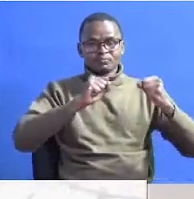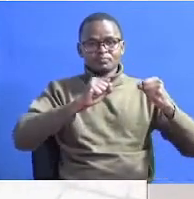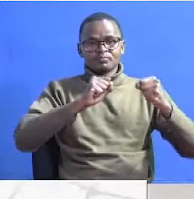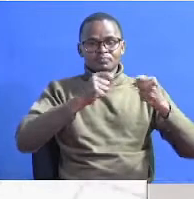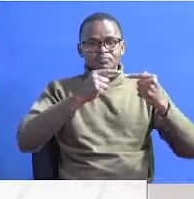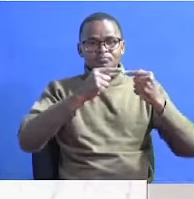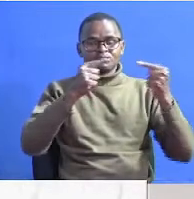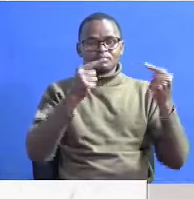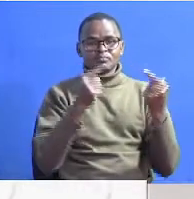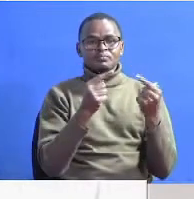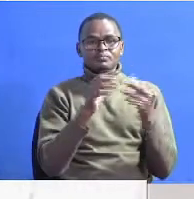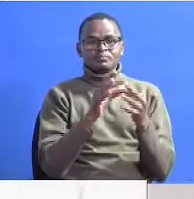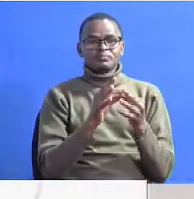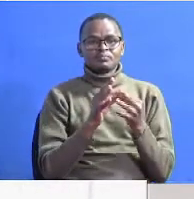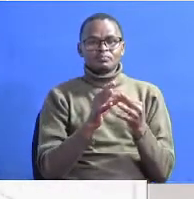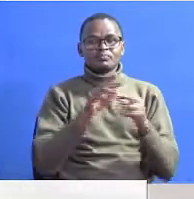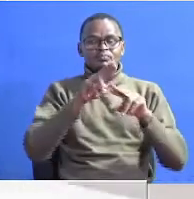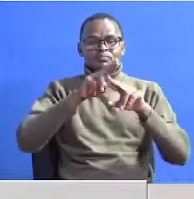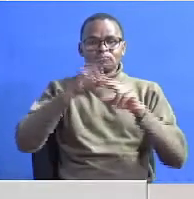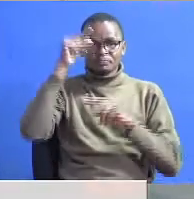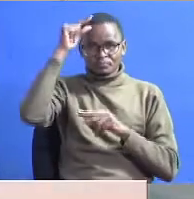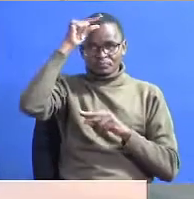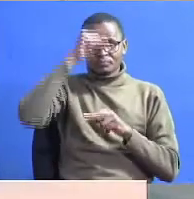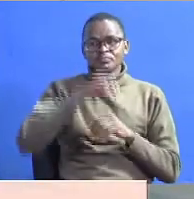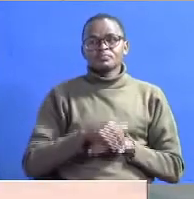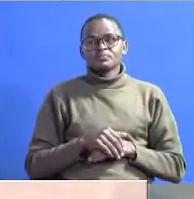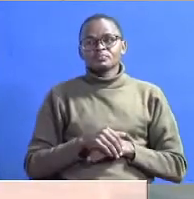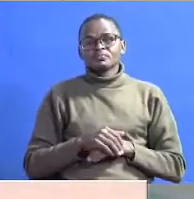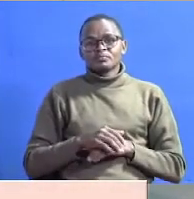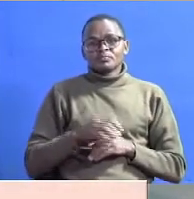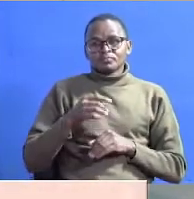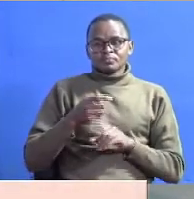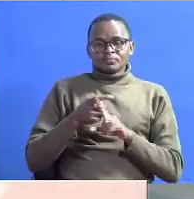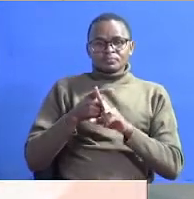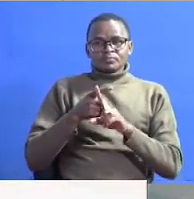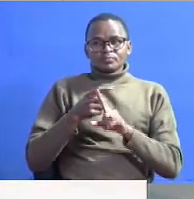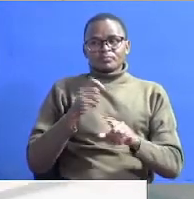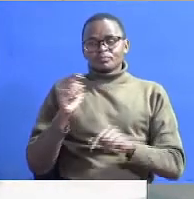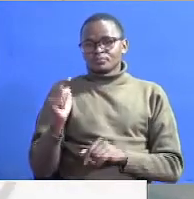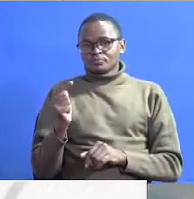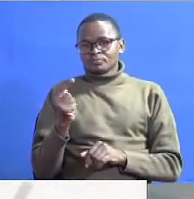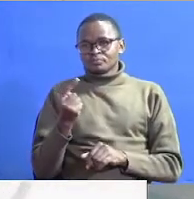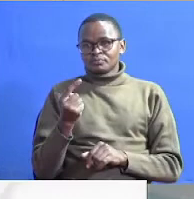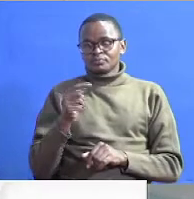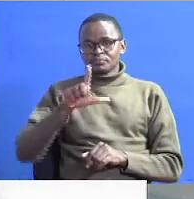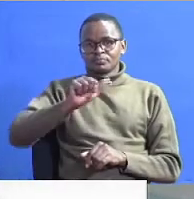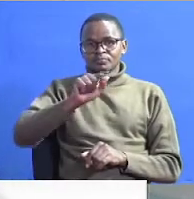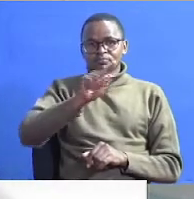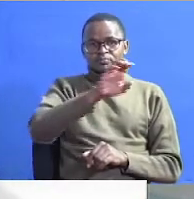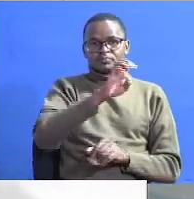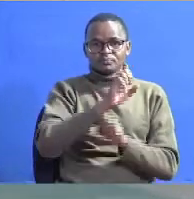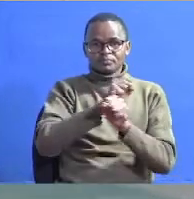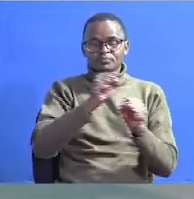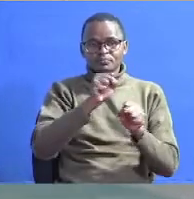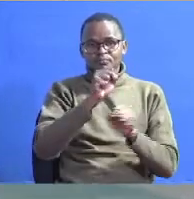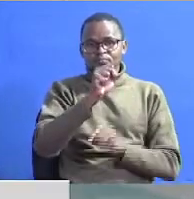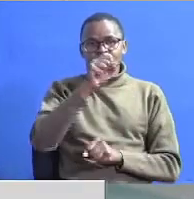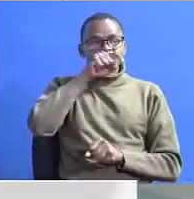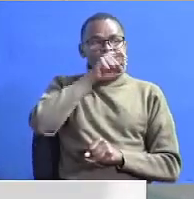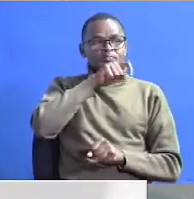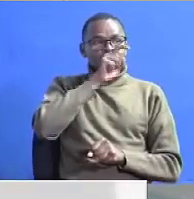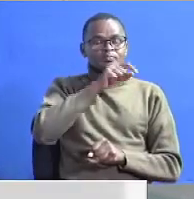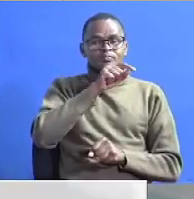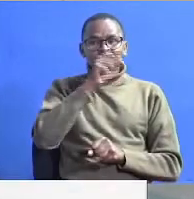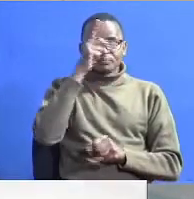the opposition joining the sitting government? Now, following first, the late President Moi was